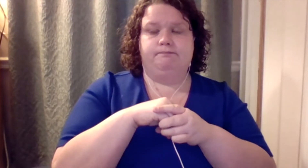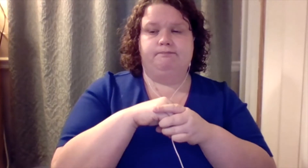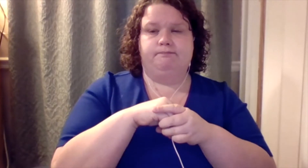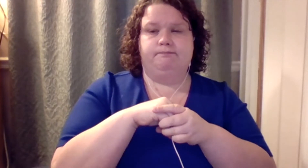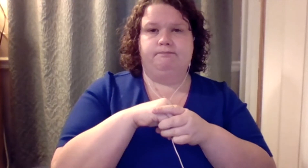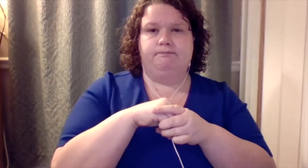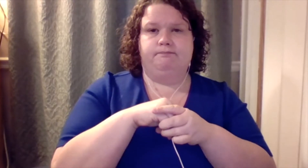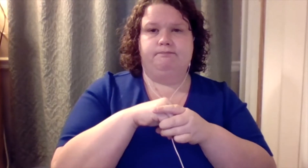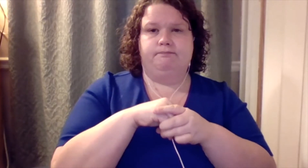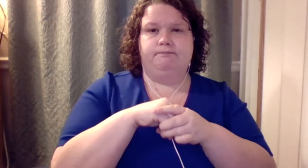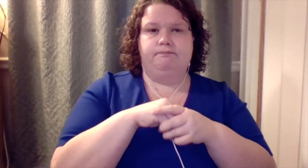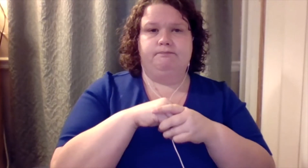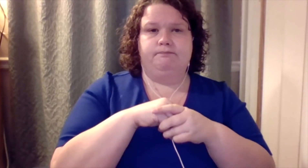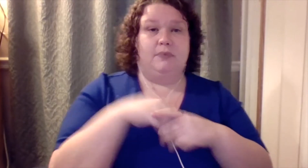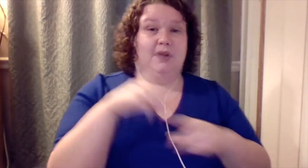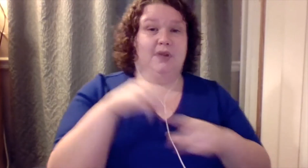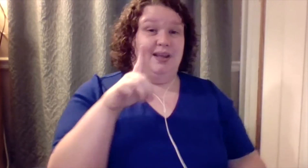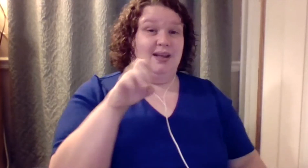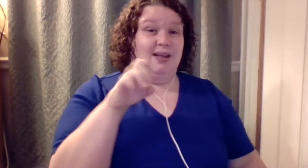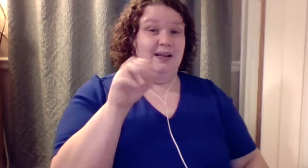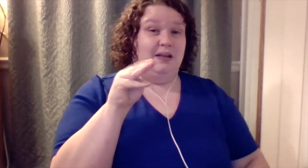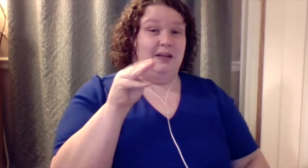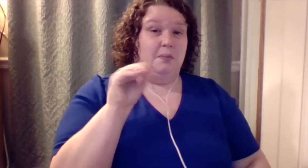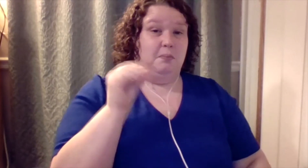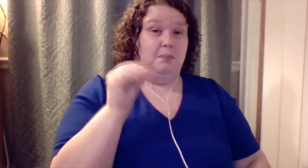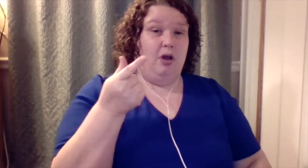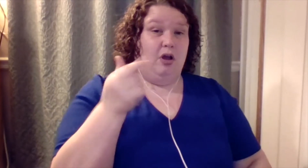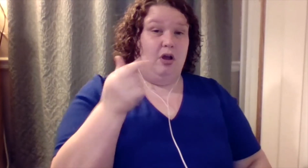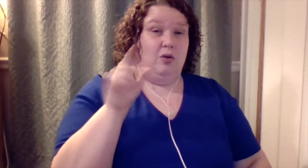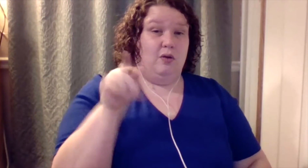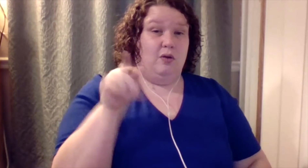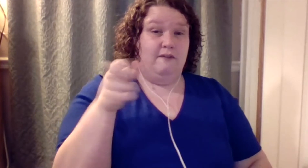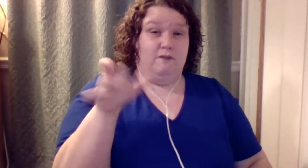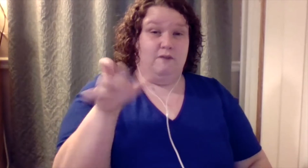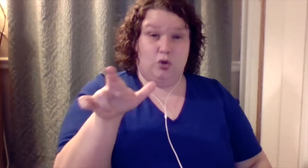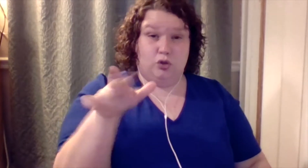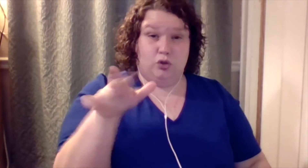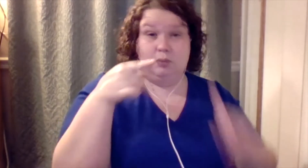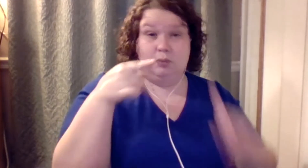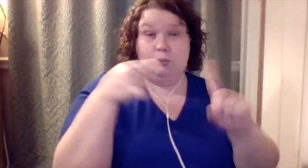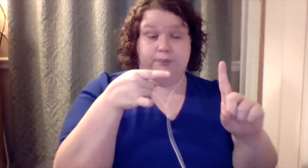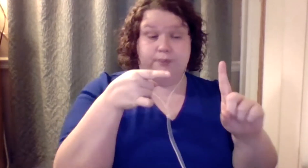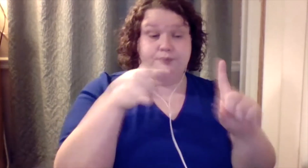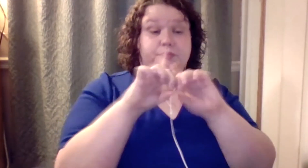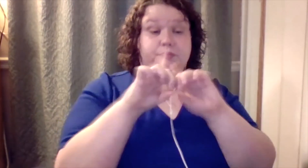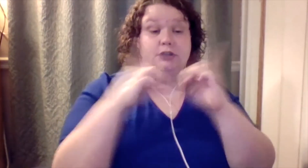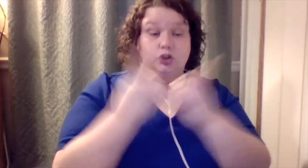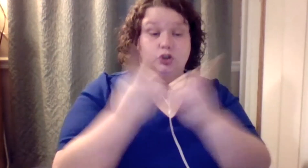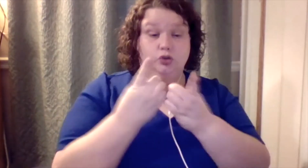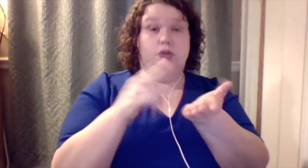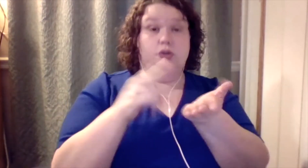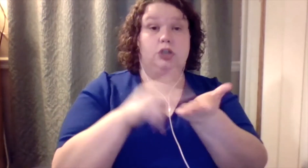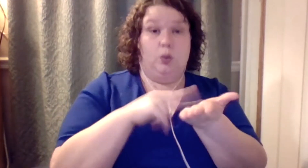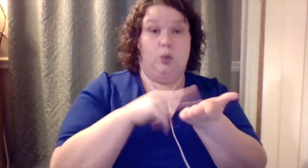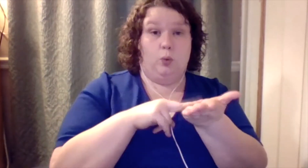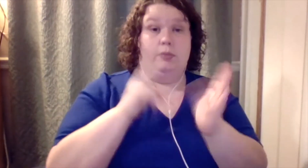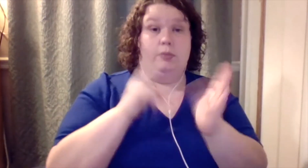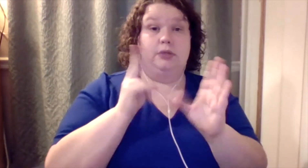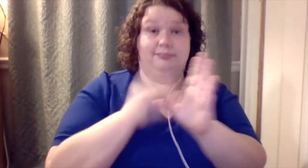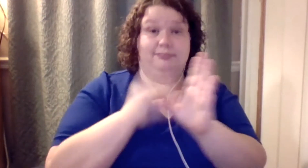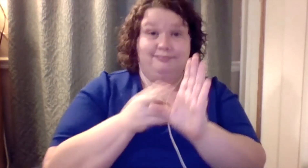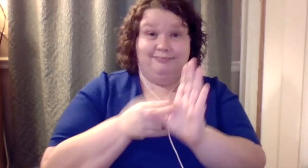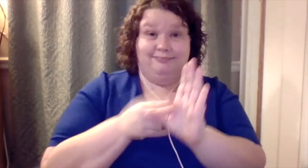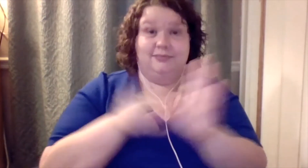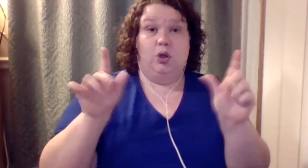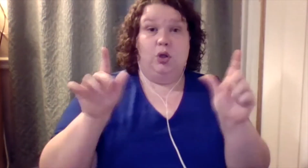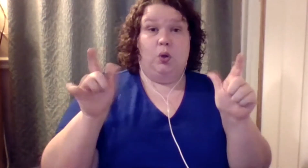And to the demographer's point that you have district enrollment that's shrinking. I mean, let's look at the flip side. If we were